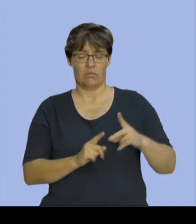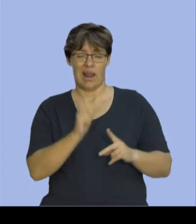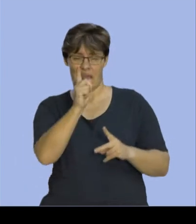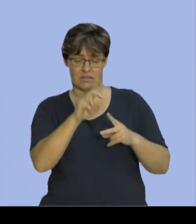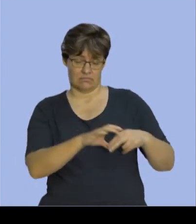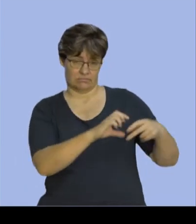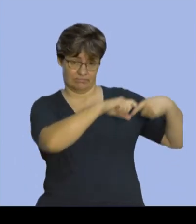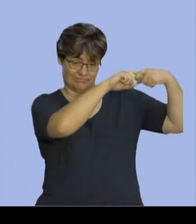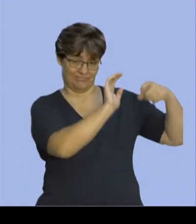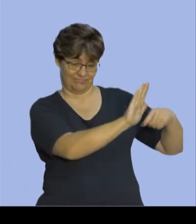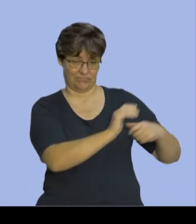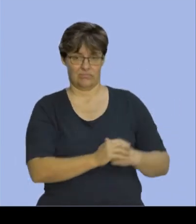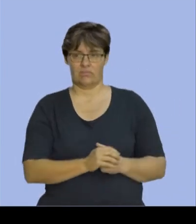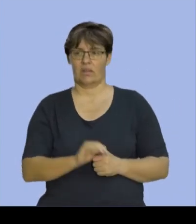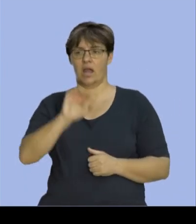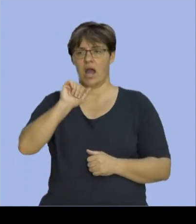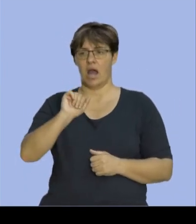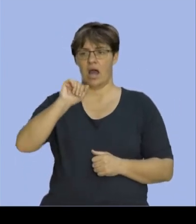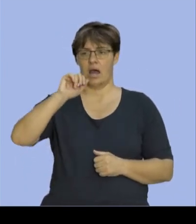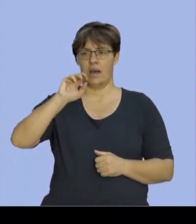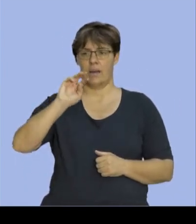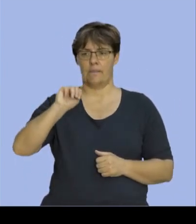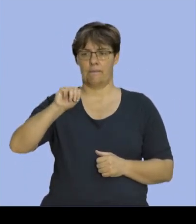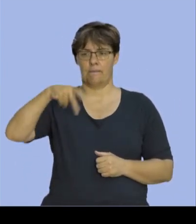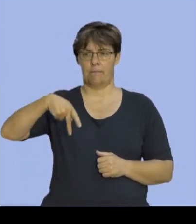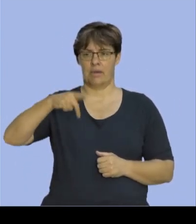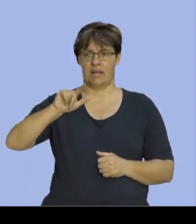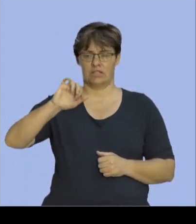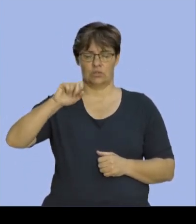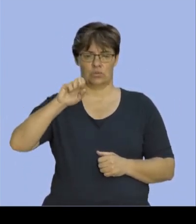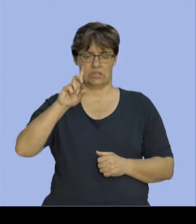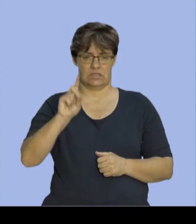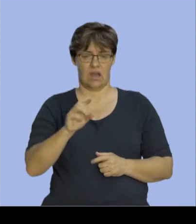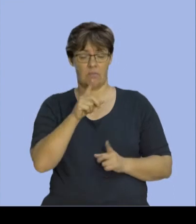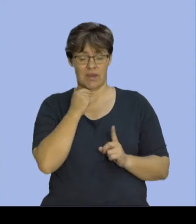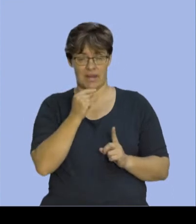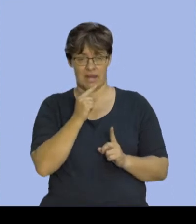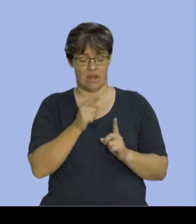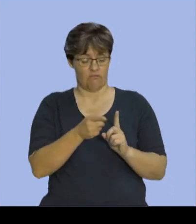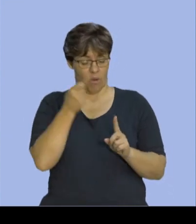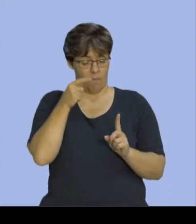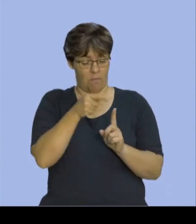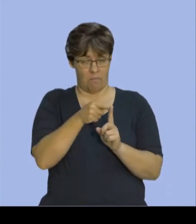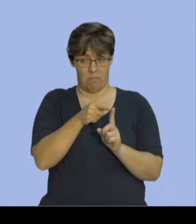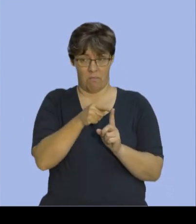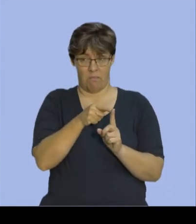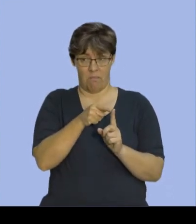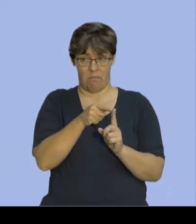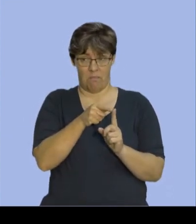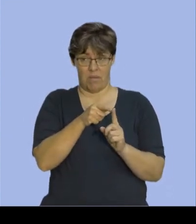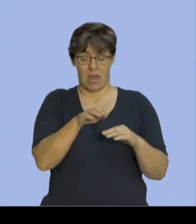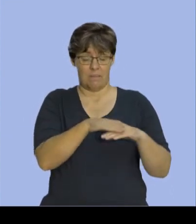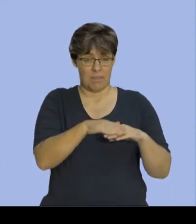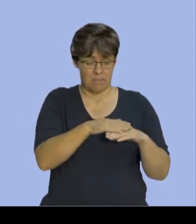them later on. The amplitude is the distance from the midpoint, right, of